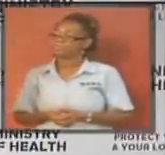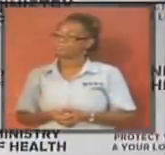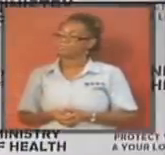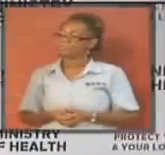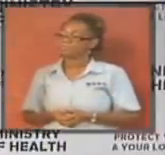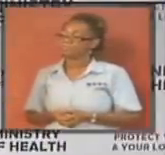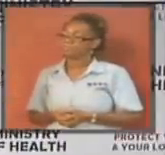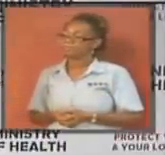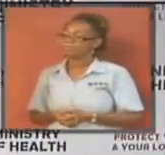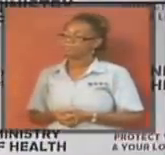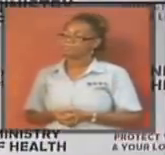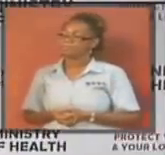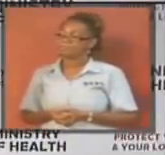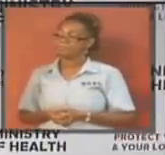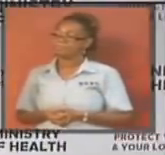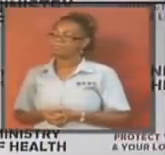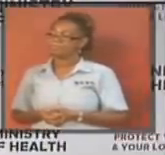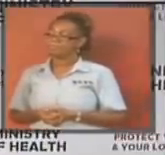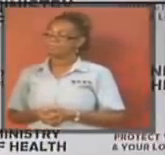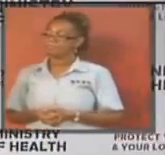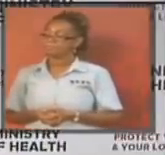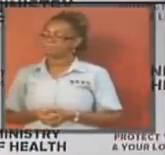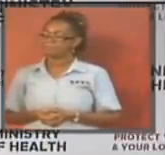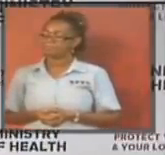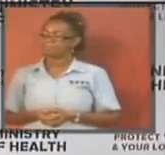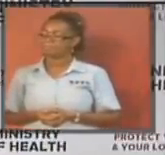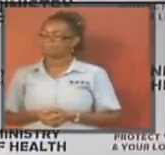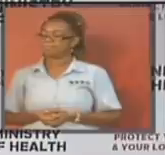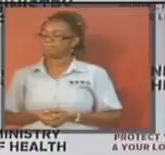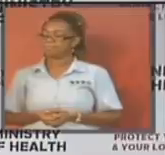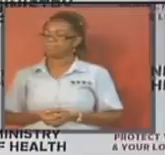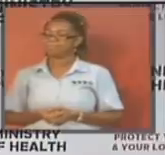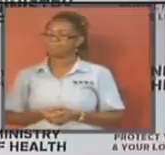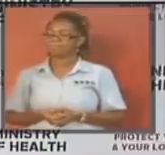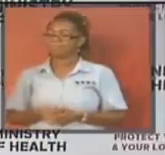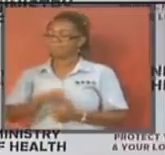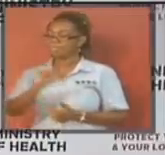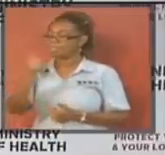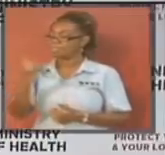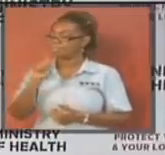much, CMO. Radio Tamarin, we are ready for your questions.